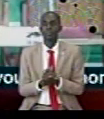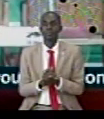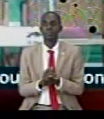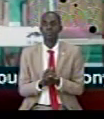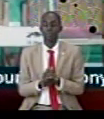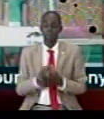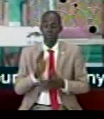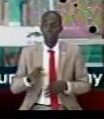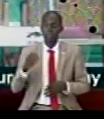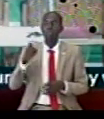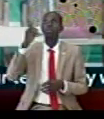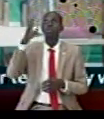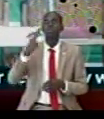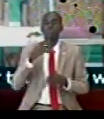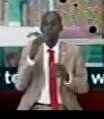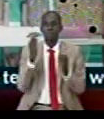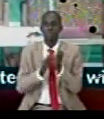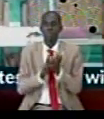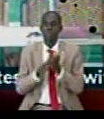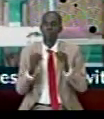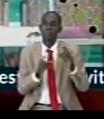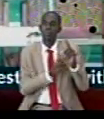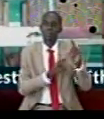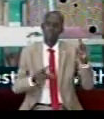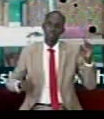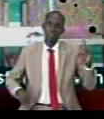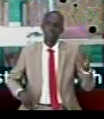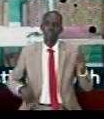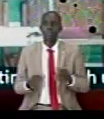Children of God, praise the